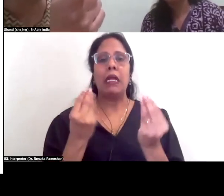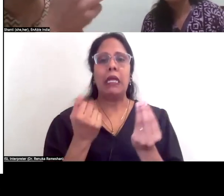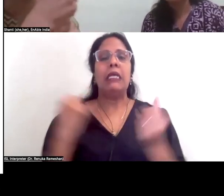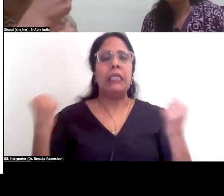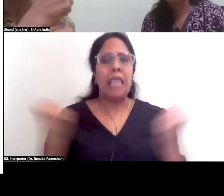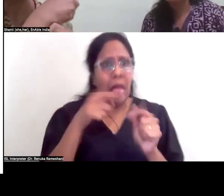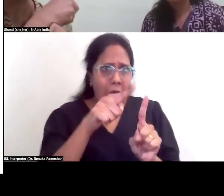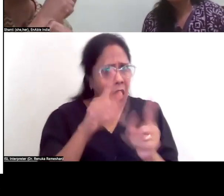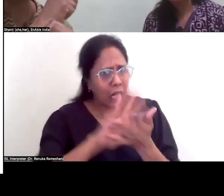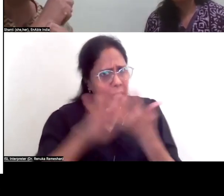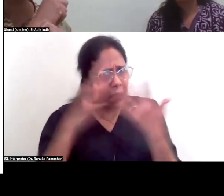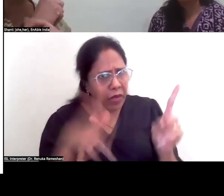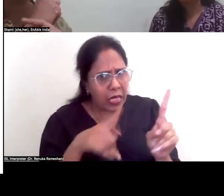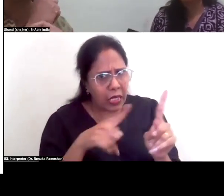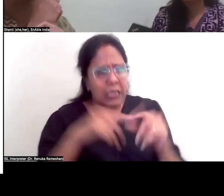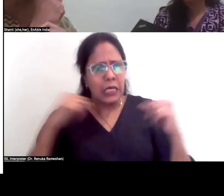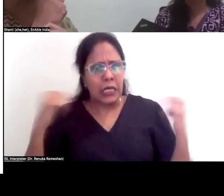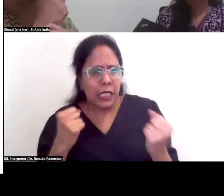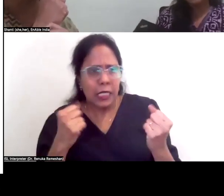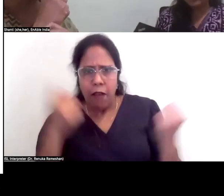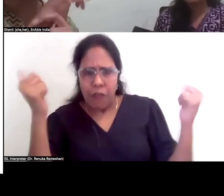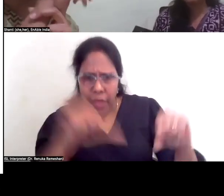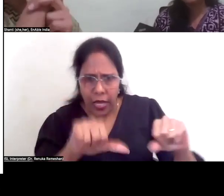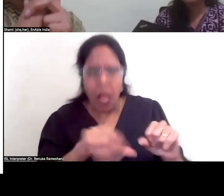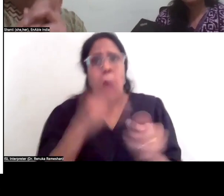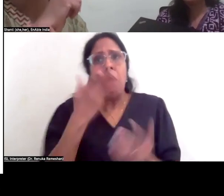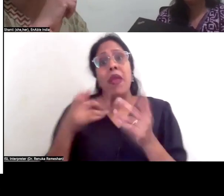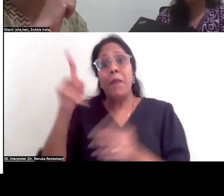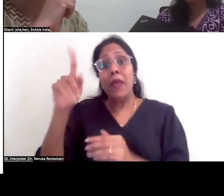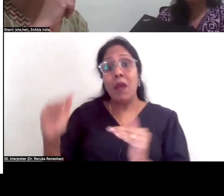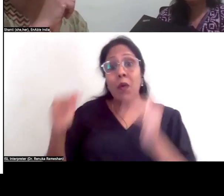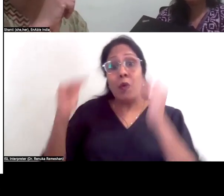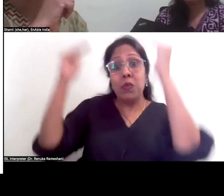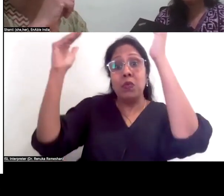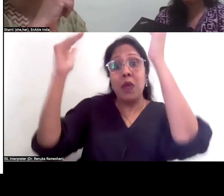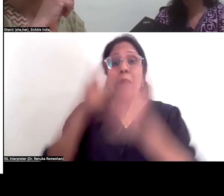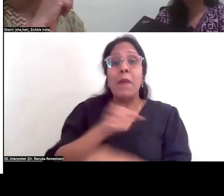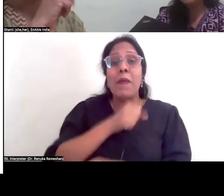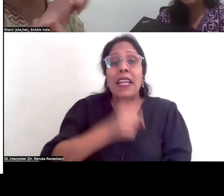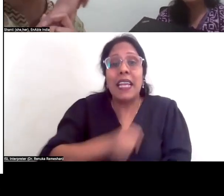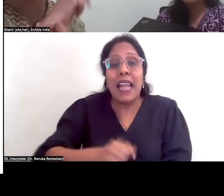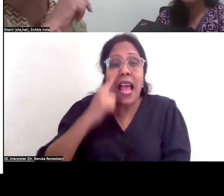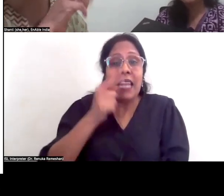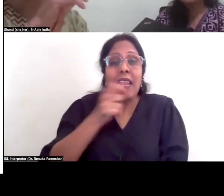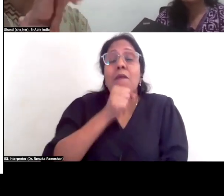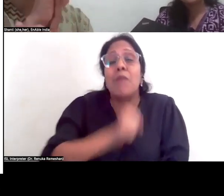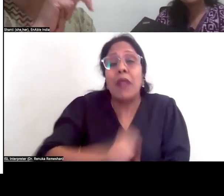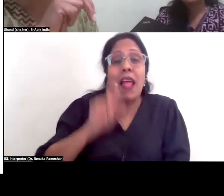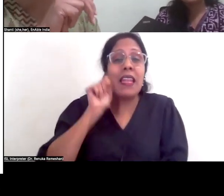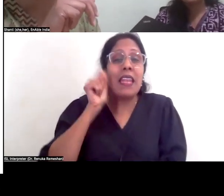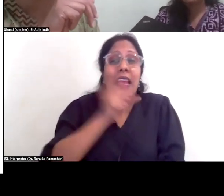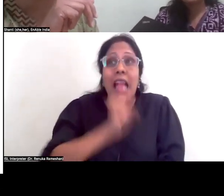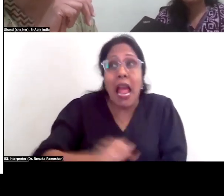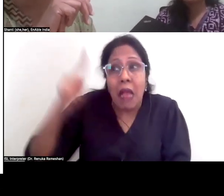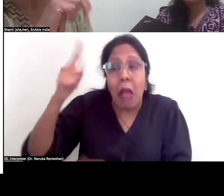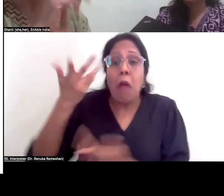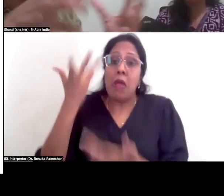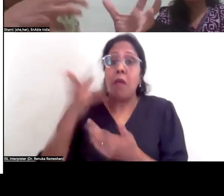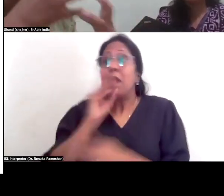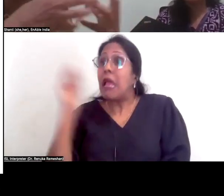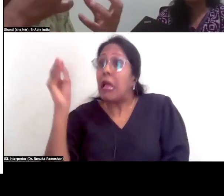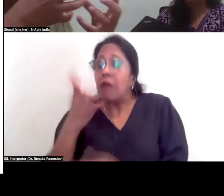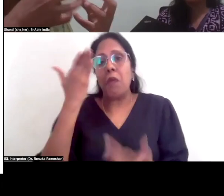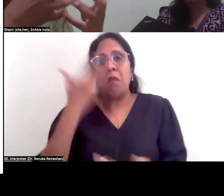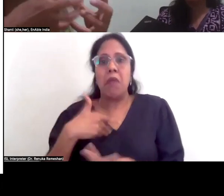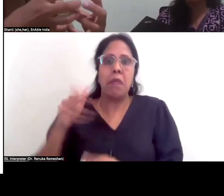tried this. Oh, maybe he listens to elders. Maybe if his grandfather is doing it, then or a village panchayat leader.